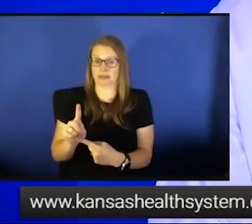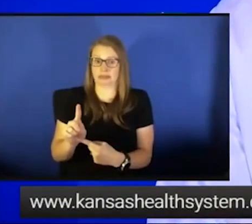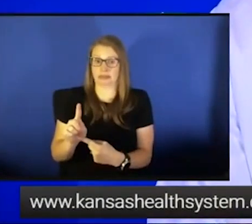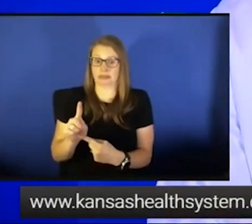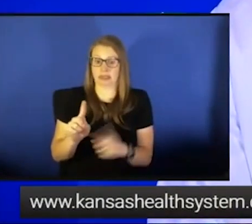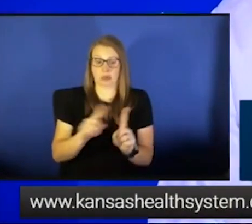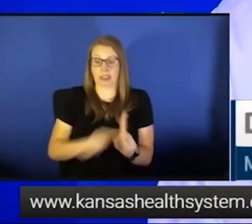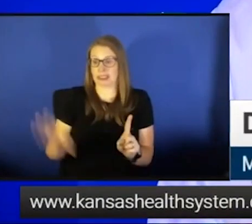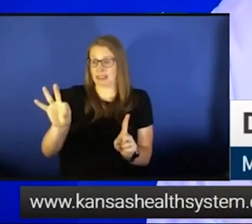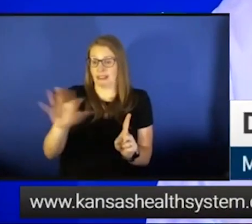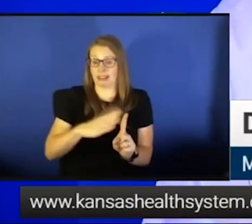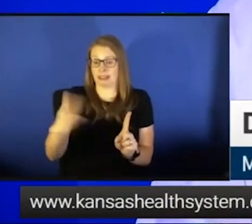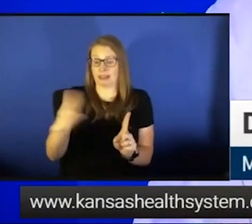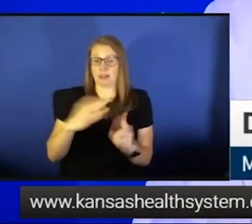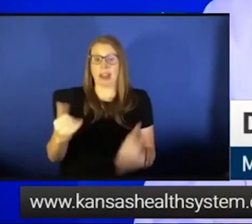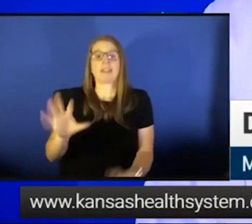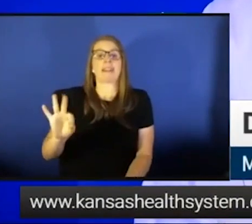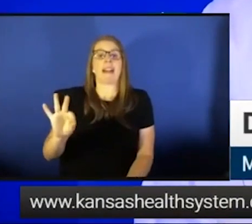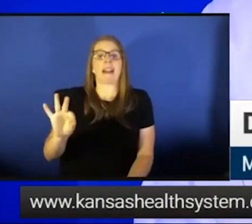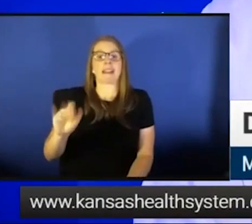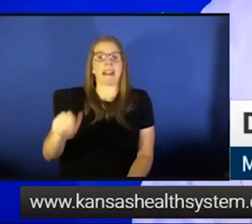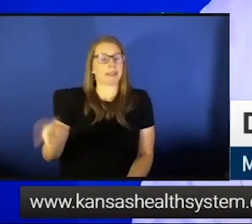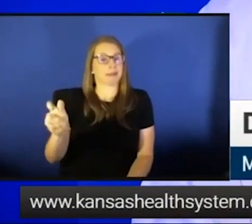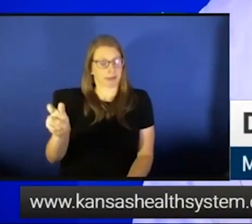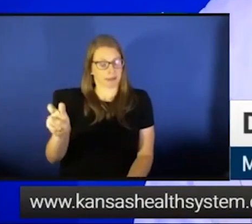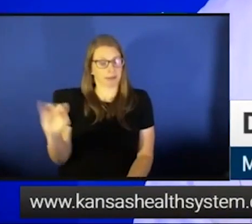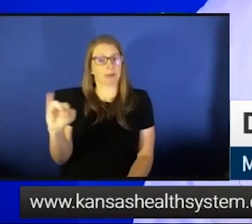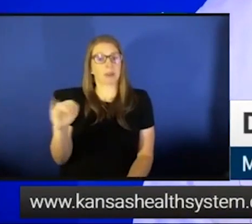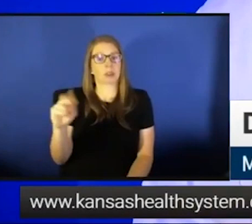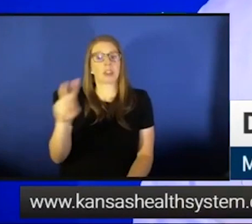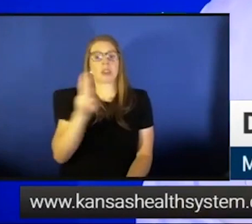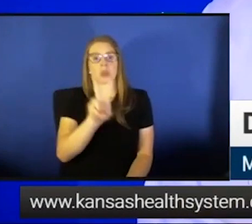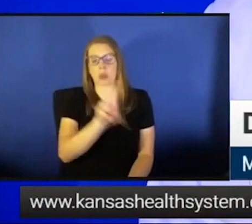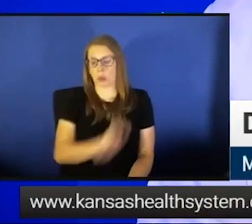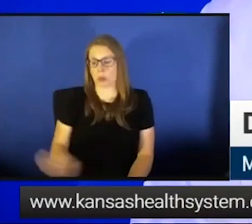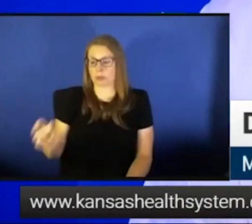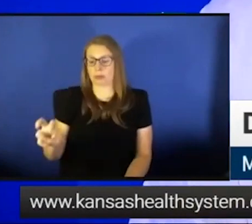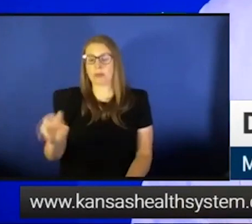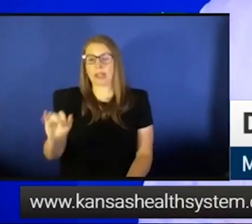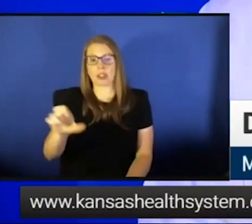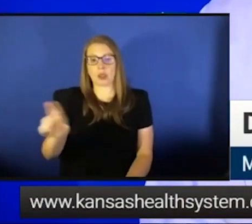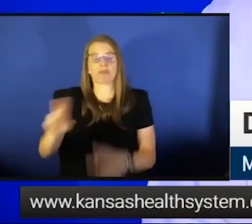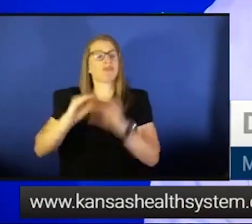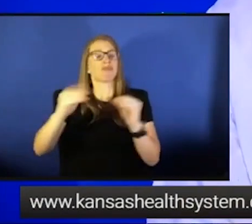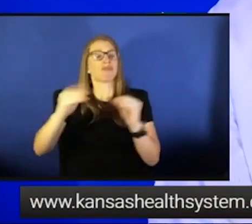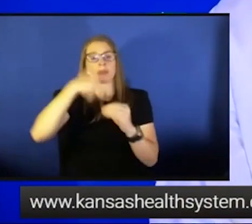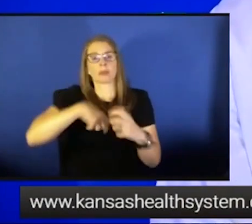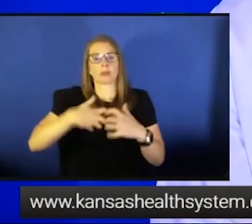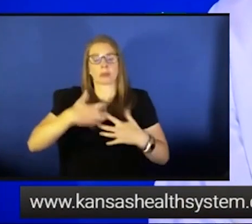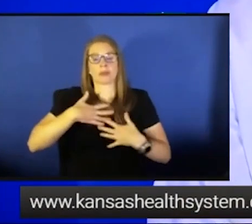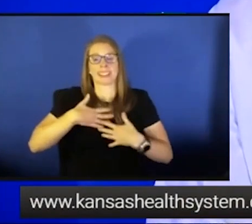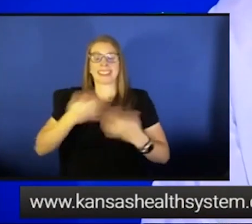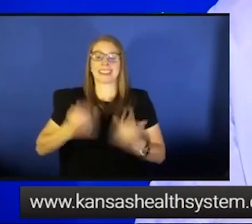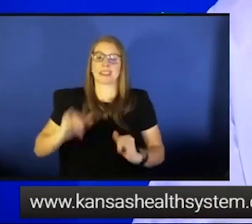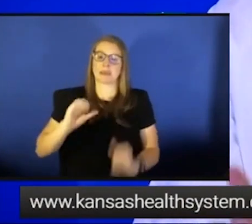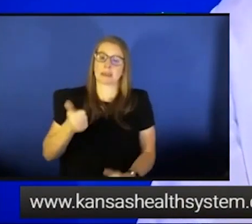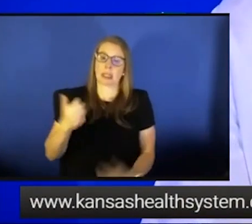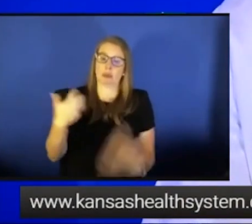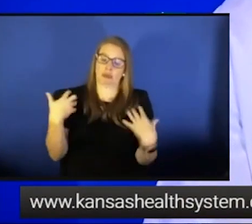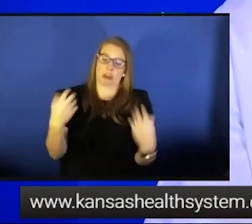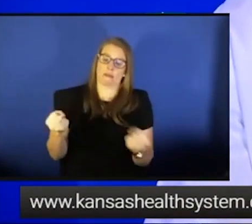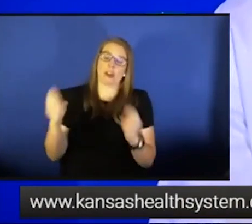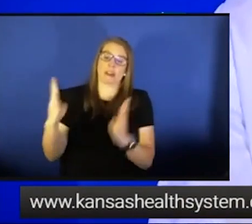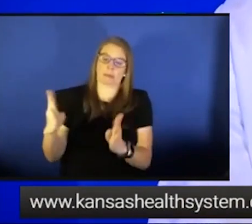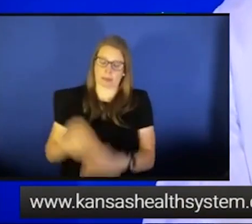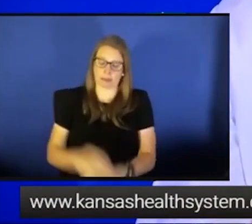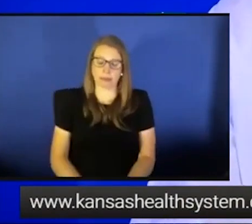right now. 9 active infections, 2 in the ICU, none on the ventilator. Still 10 in that recovery period. Overall, it's